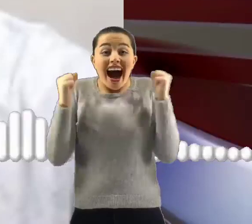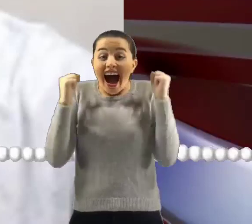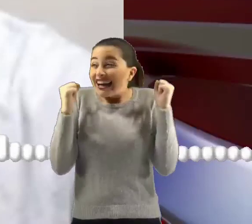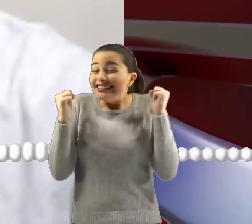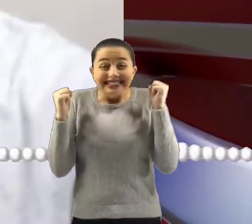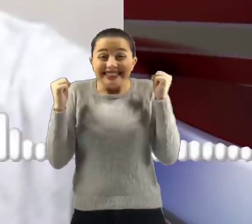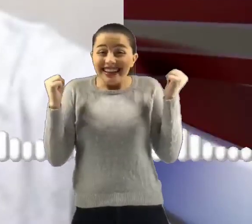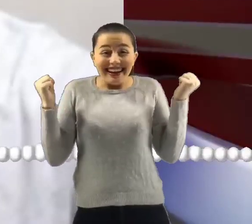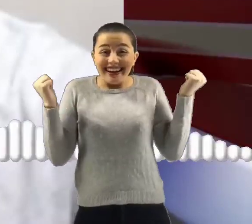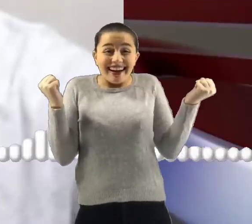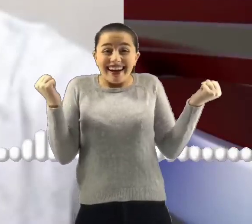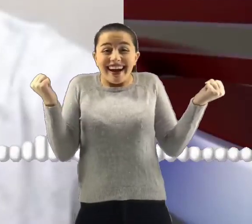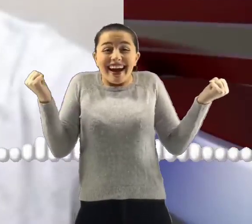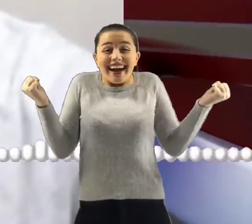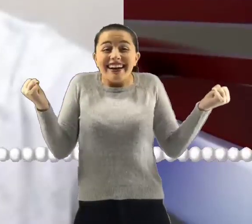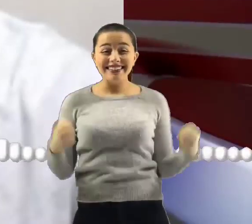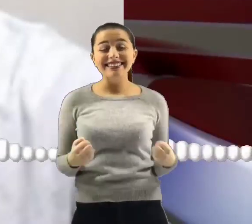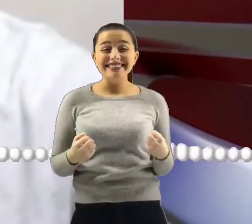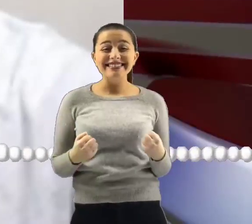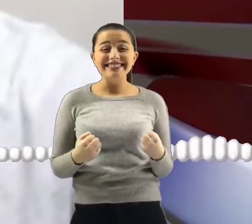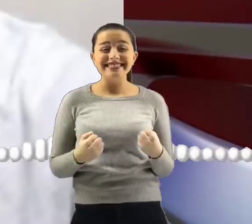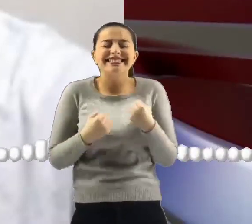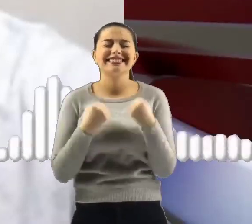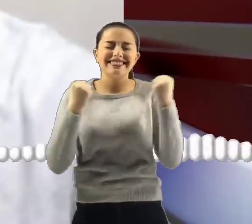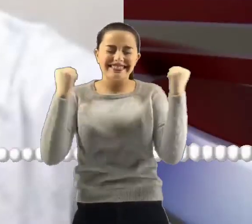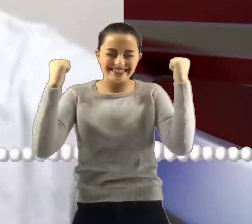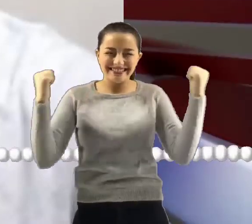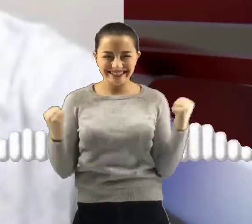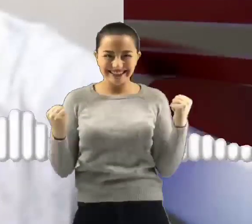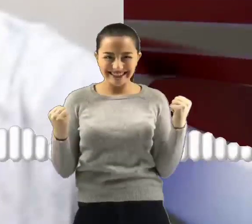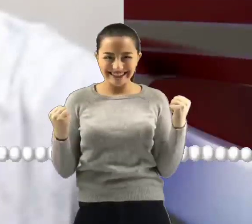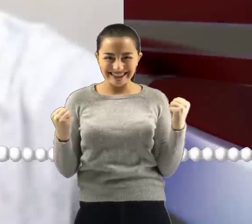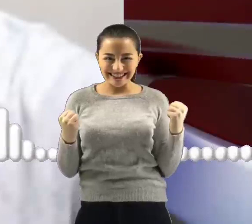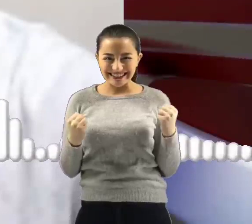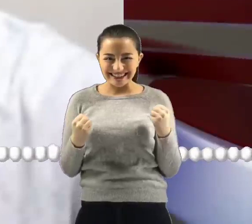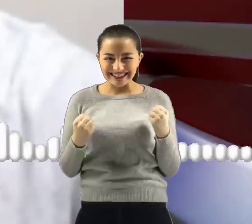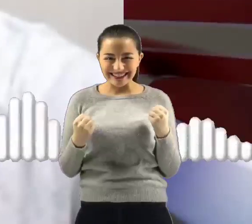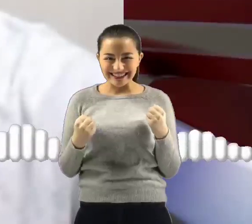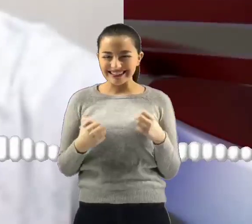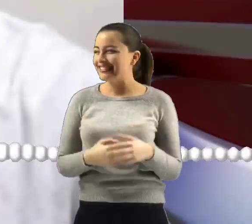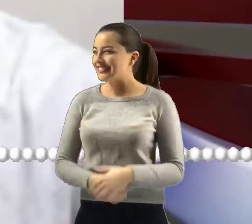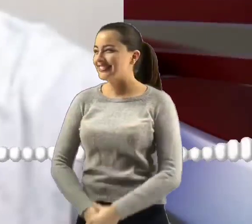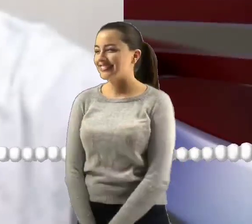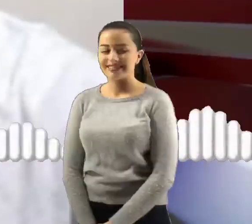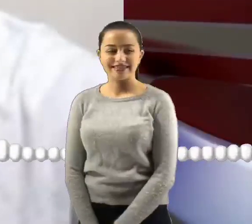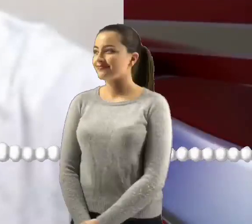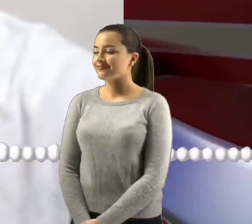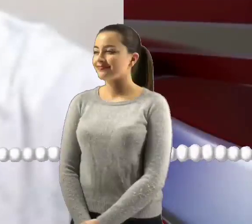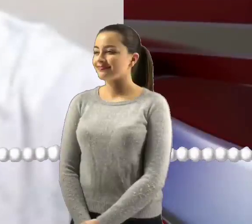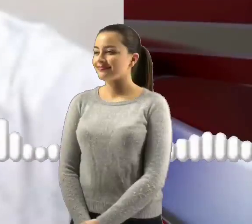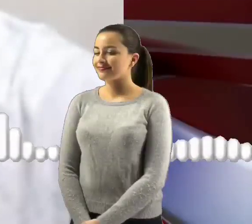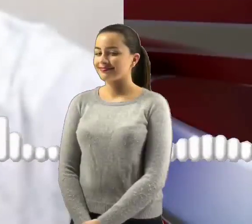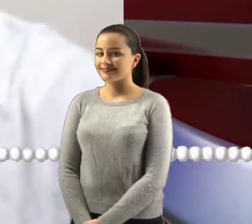kedu ife ọya wee mee ịhapụ Biafra? Ọ sị ha, nye na seaport, lụọ na